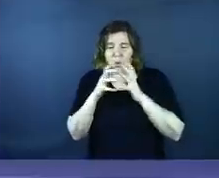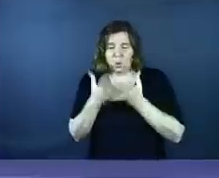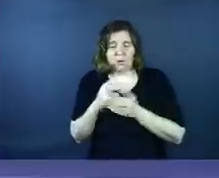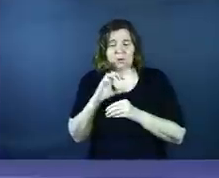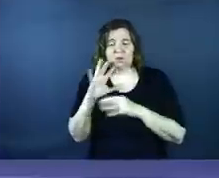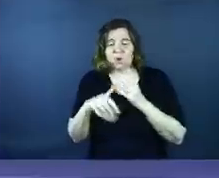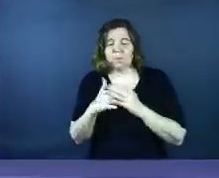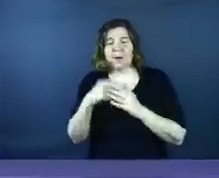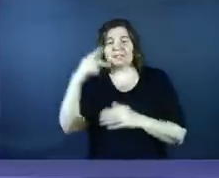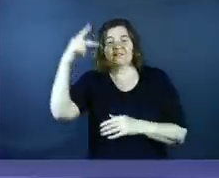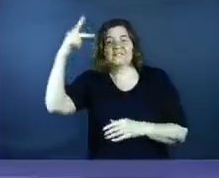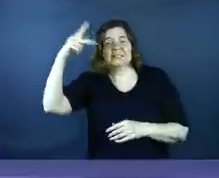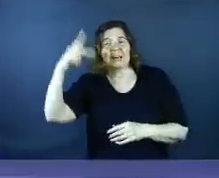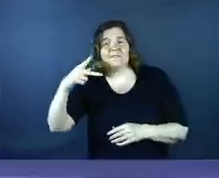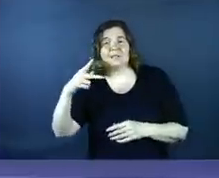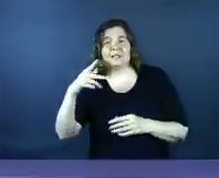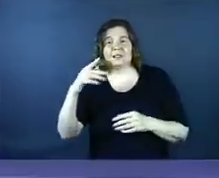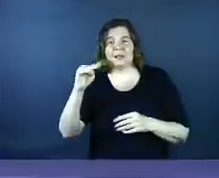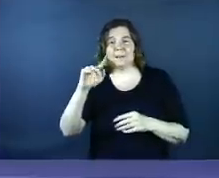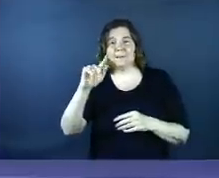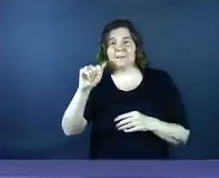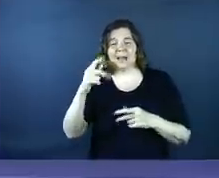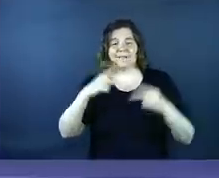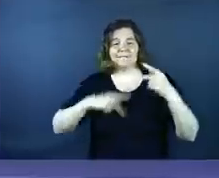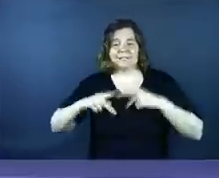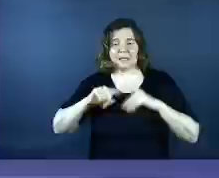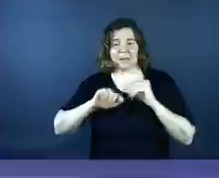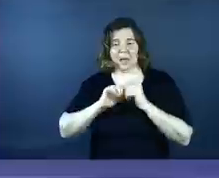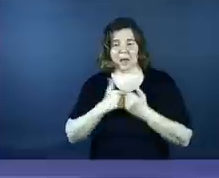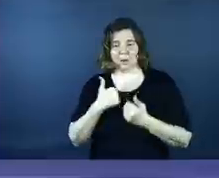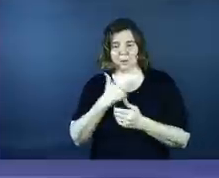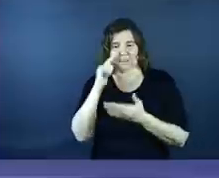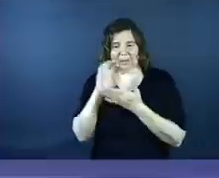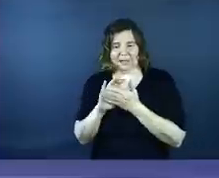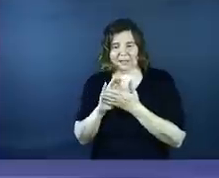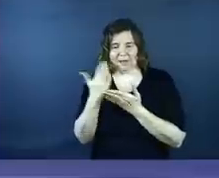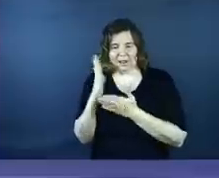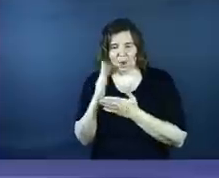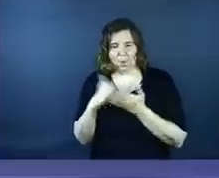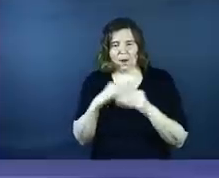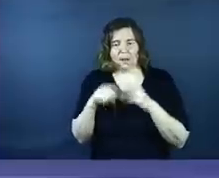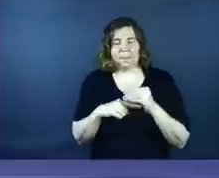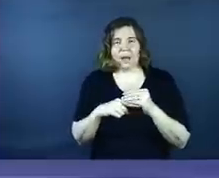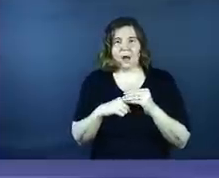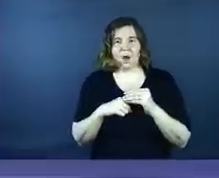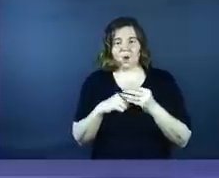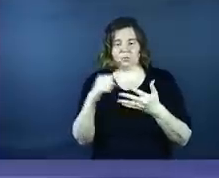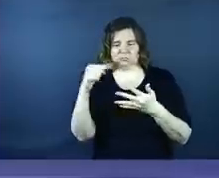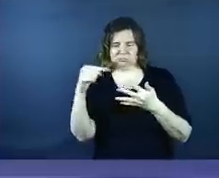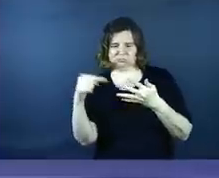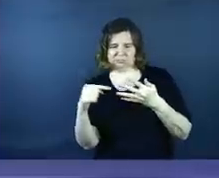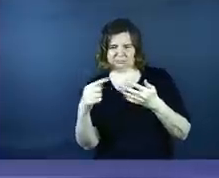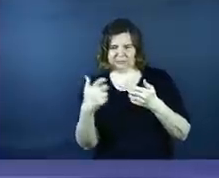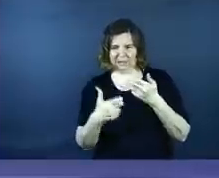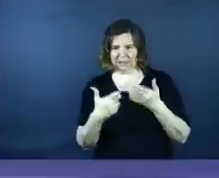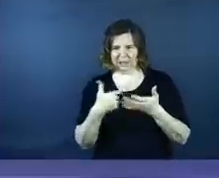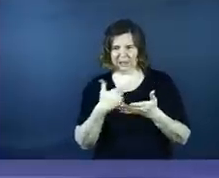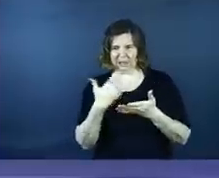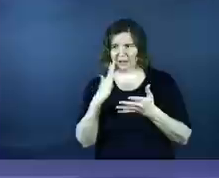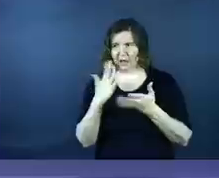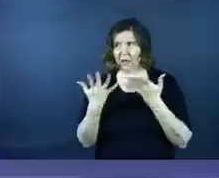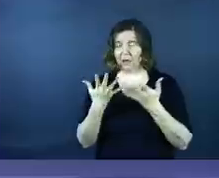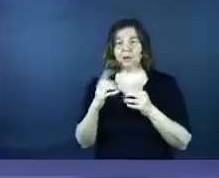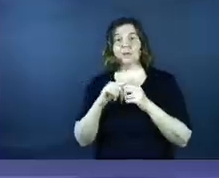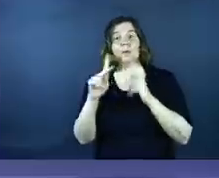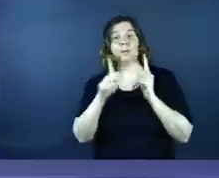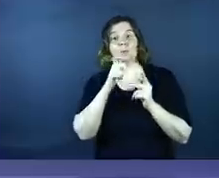much philosophically, metaphysically about how do we believe in God? What about the objections we might have to the existence of God? And